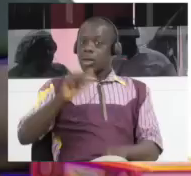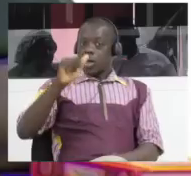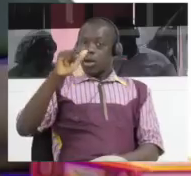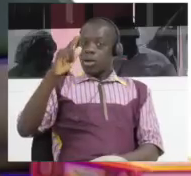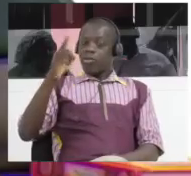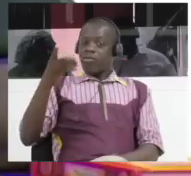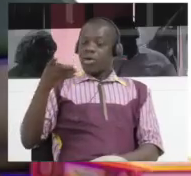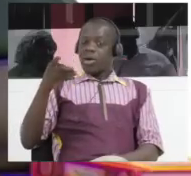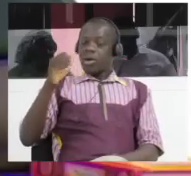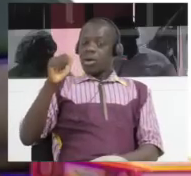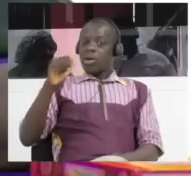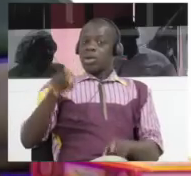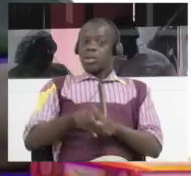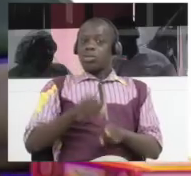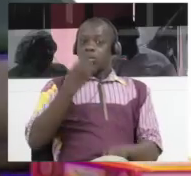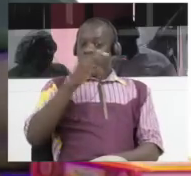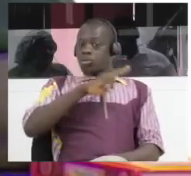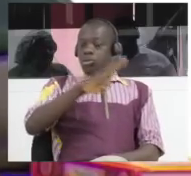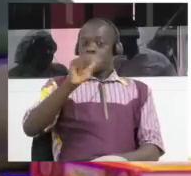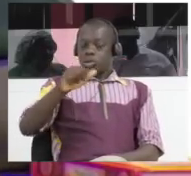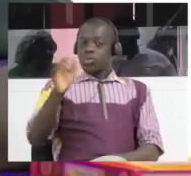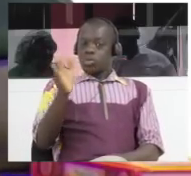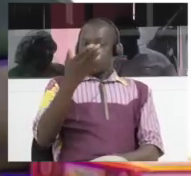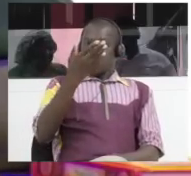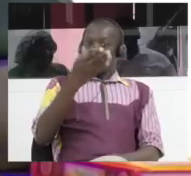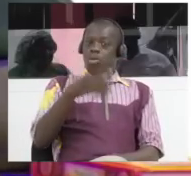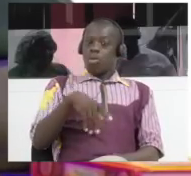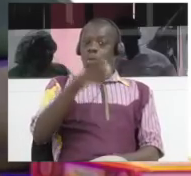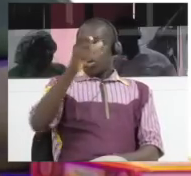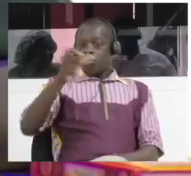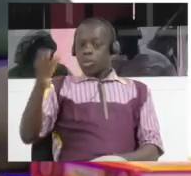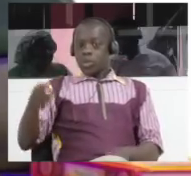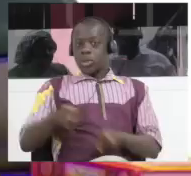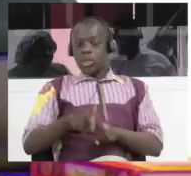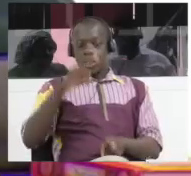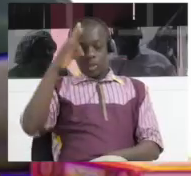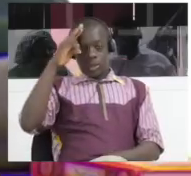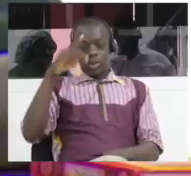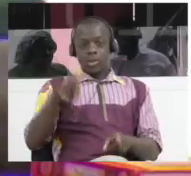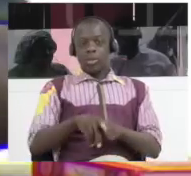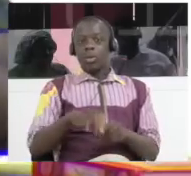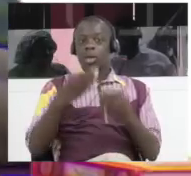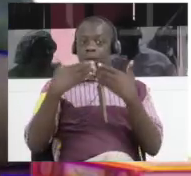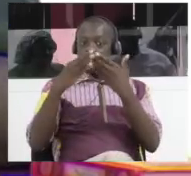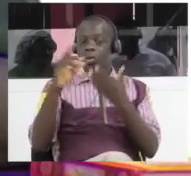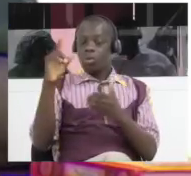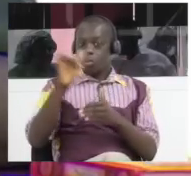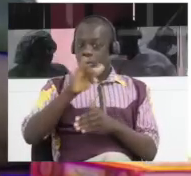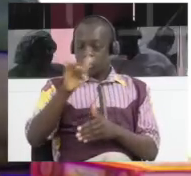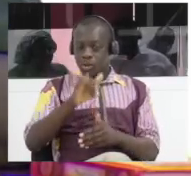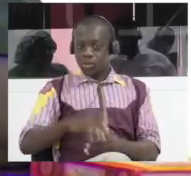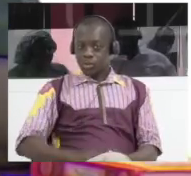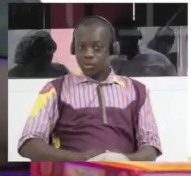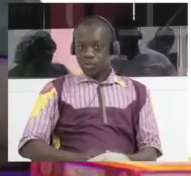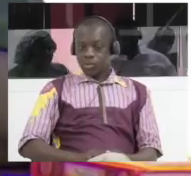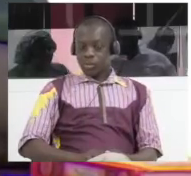Alpha Kinte excused themselves for personal reasons. Did they say which personal